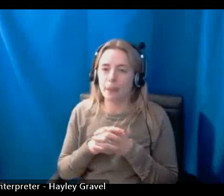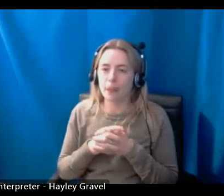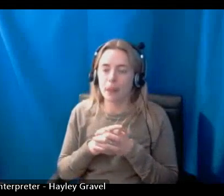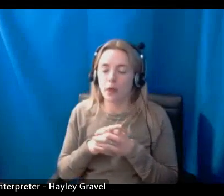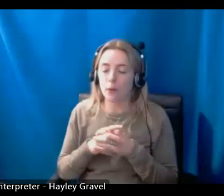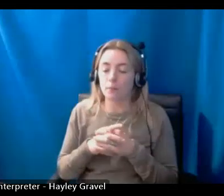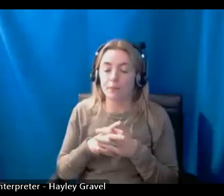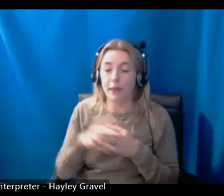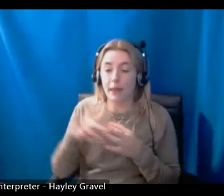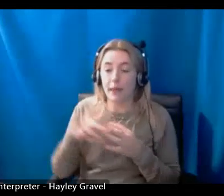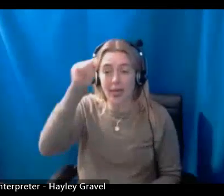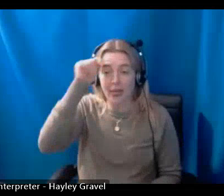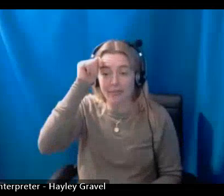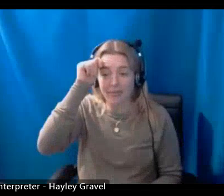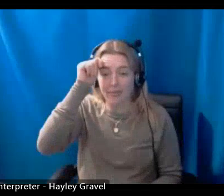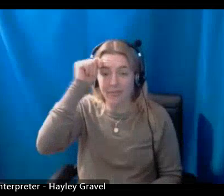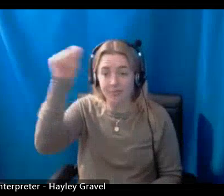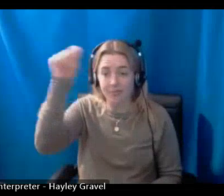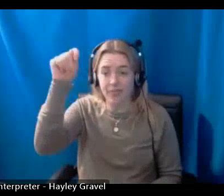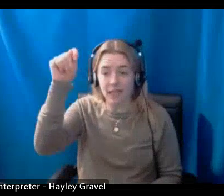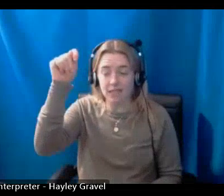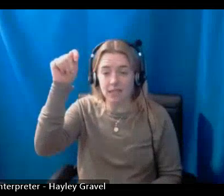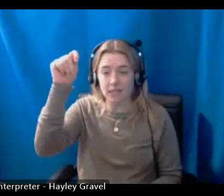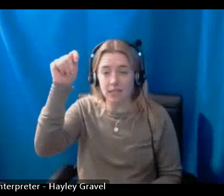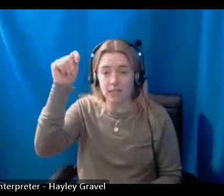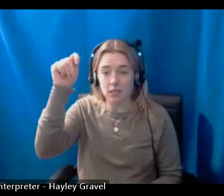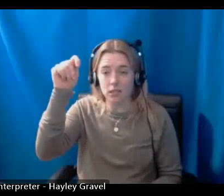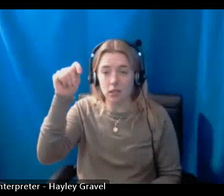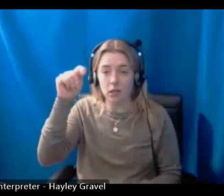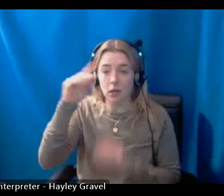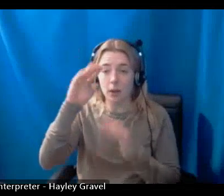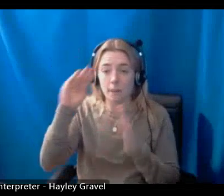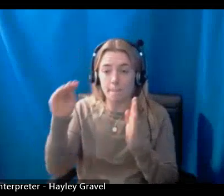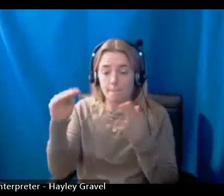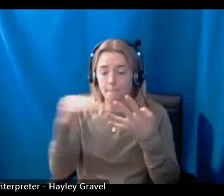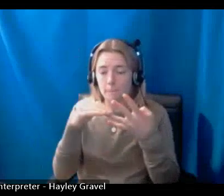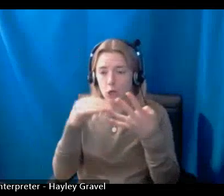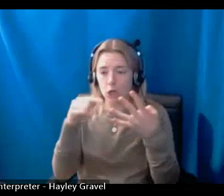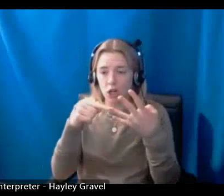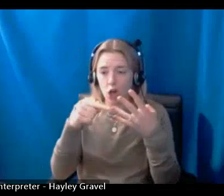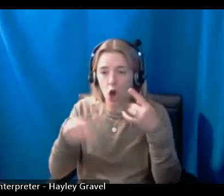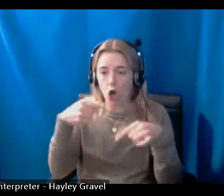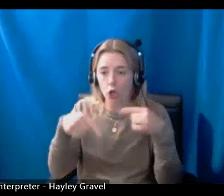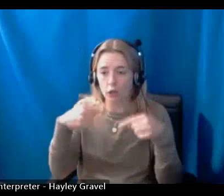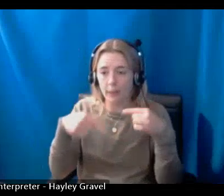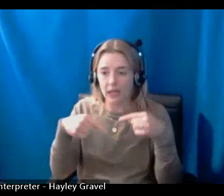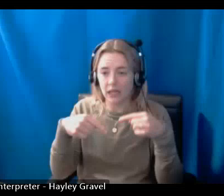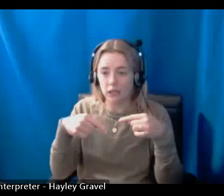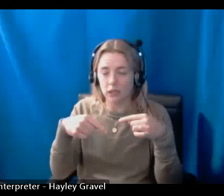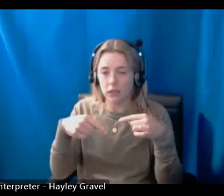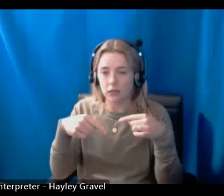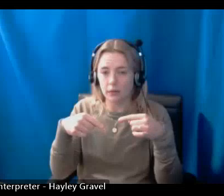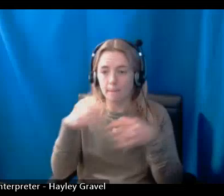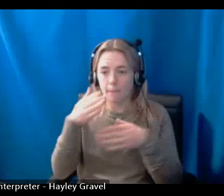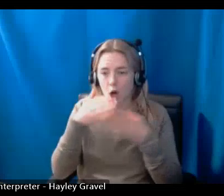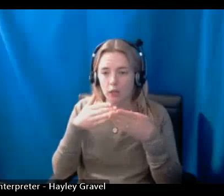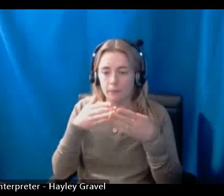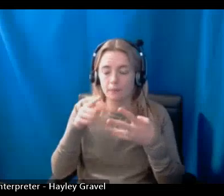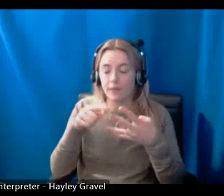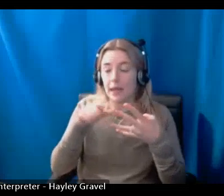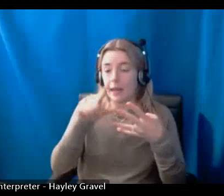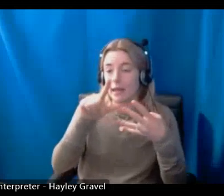because your thesis is going to be in the argument Right. argument section of your paper. Right. Your lit review is going to